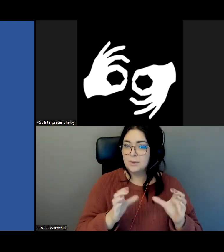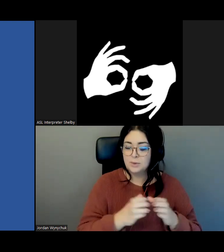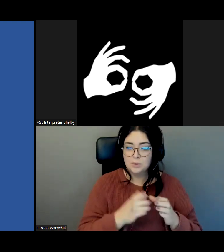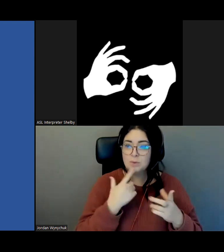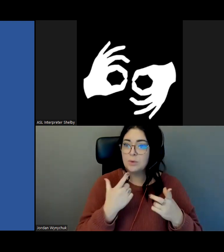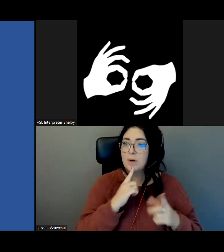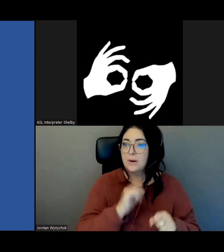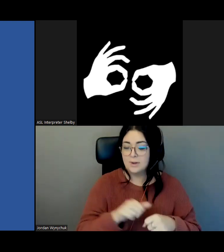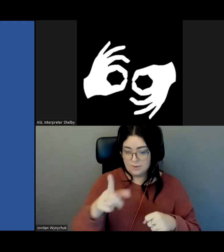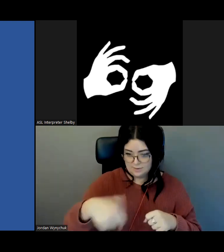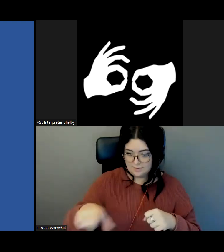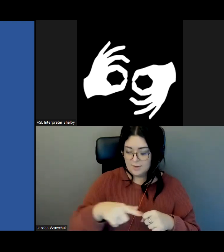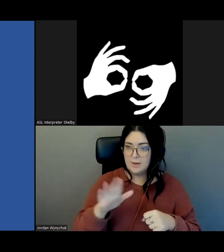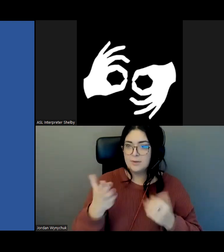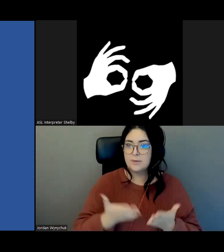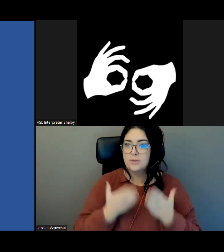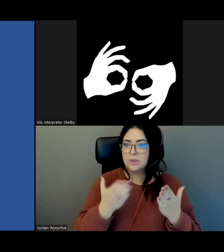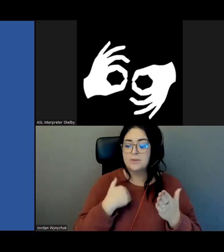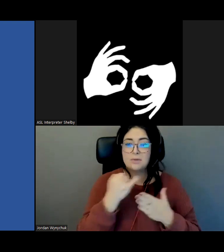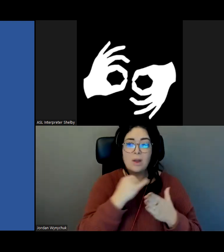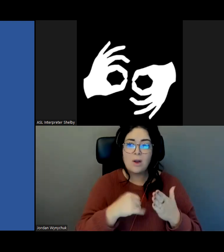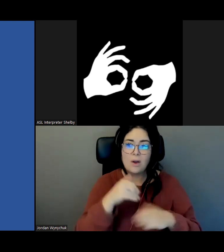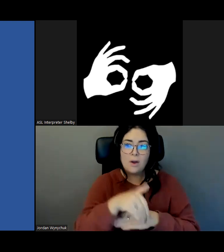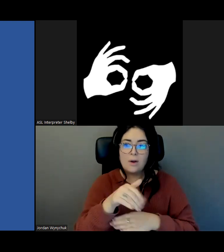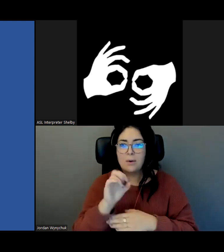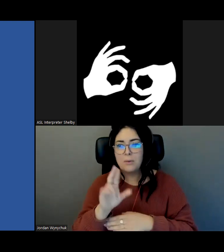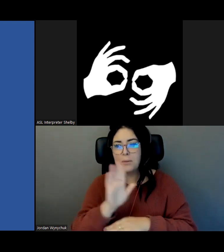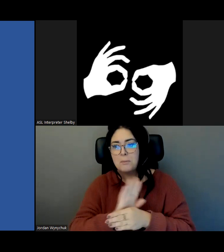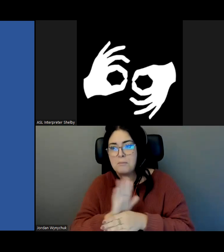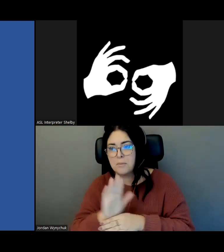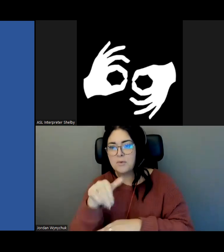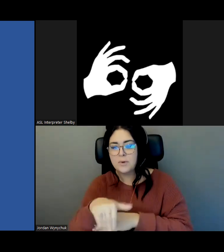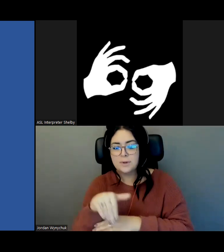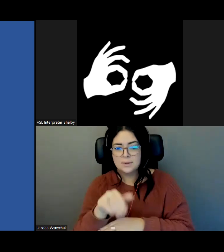night, an art night, that type of thing. And